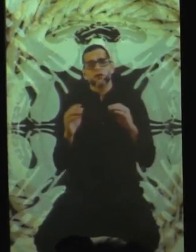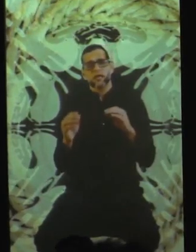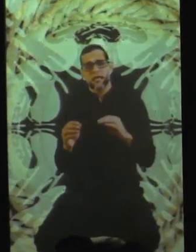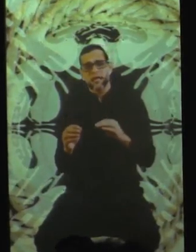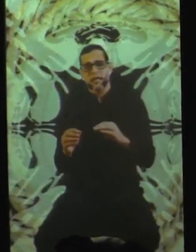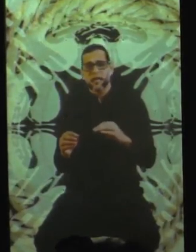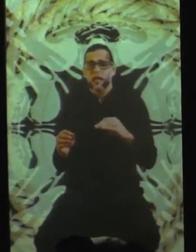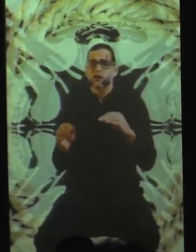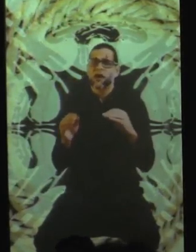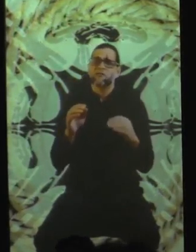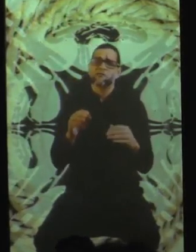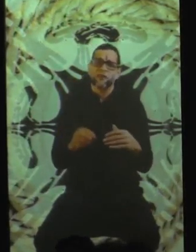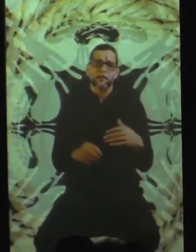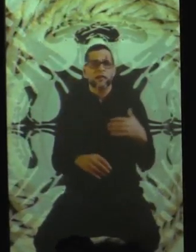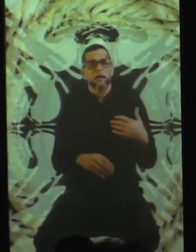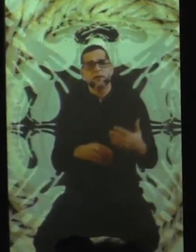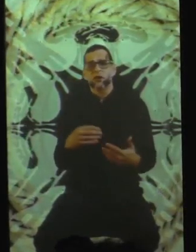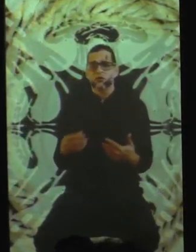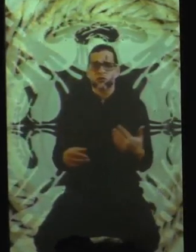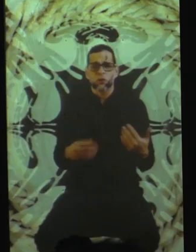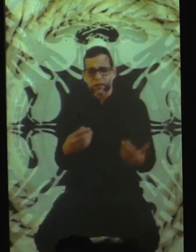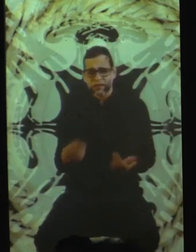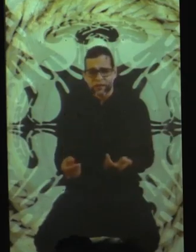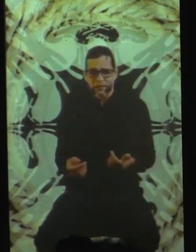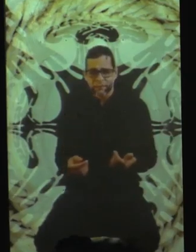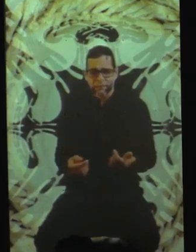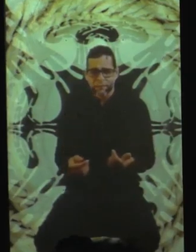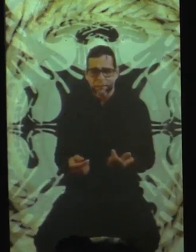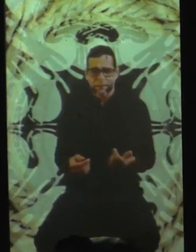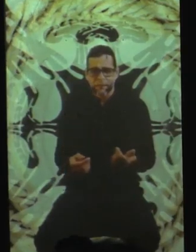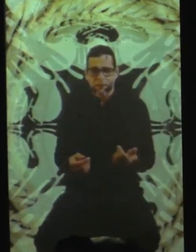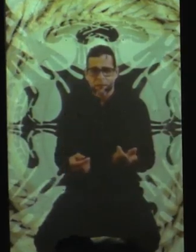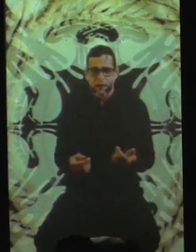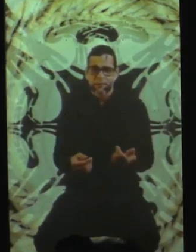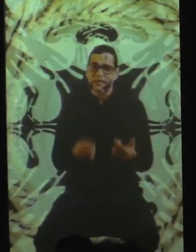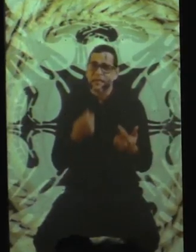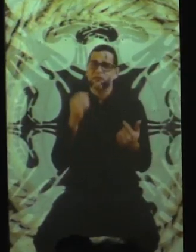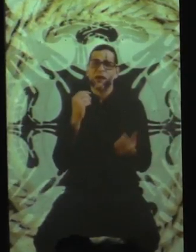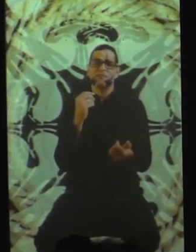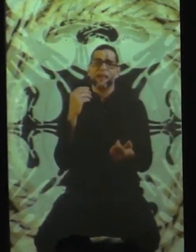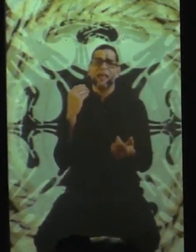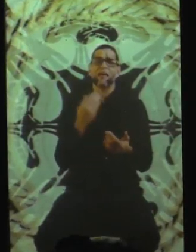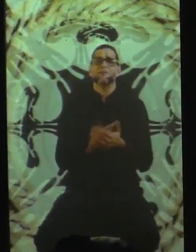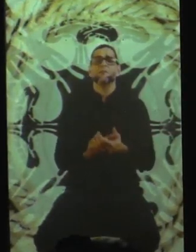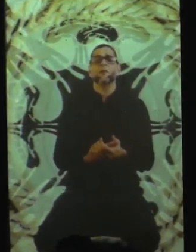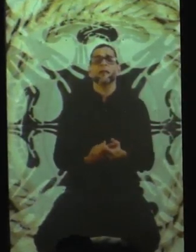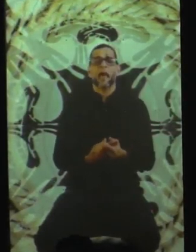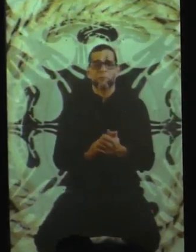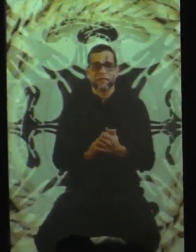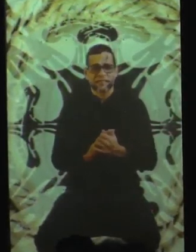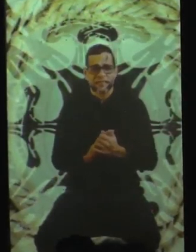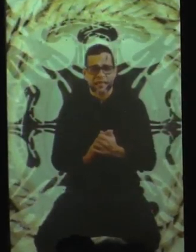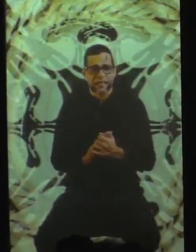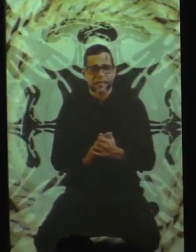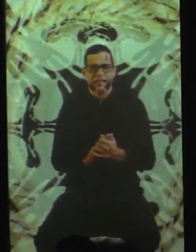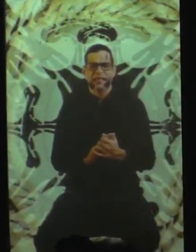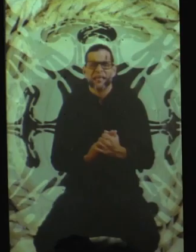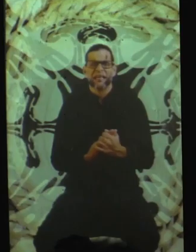you're a kid and you're having fun, time can go so quickly, right? But then if you have that heavy moment happen as a